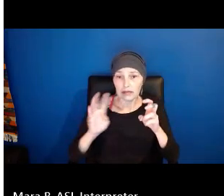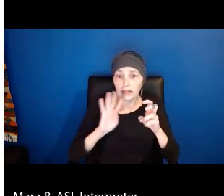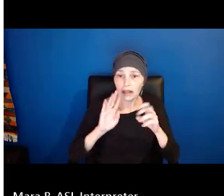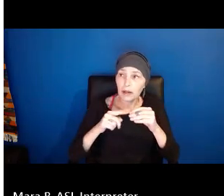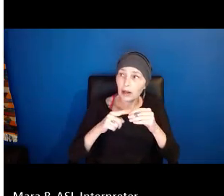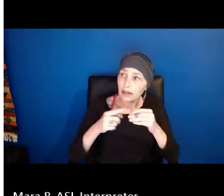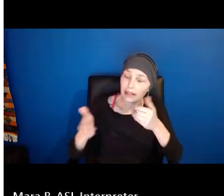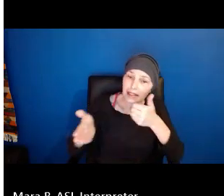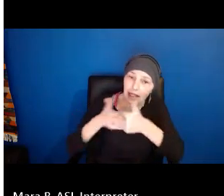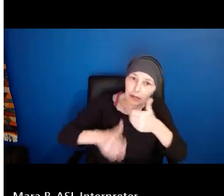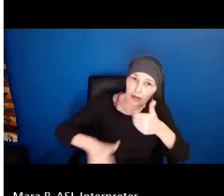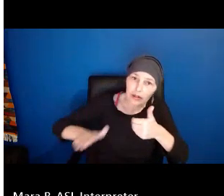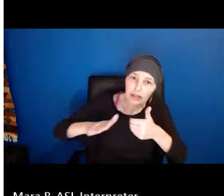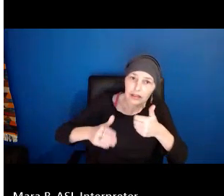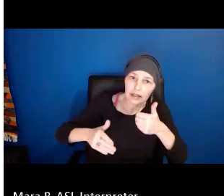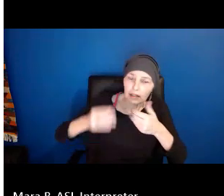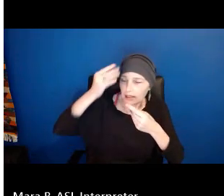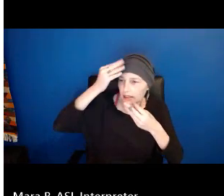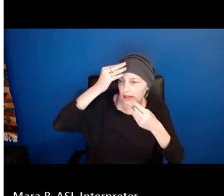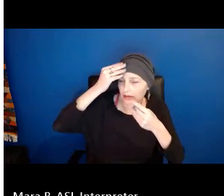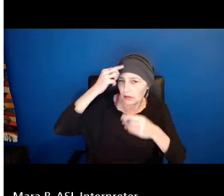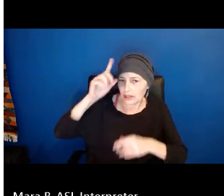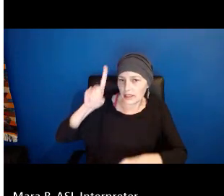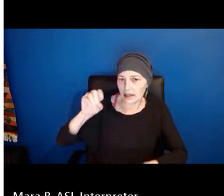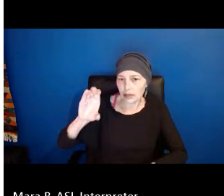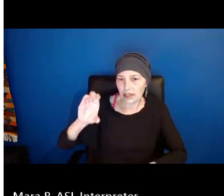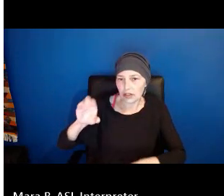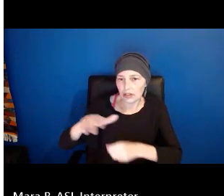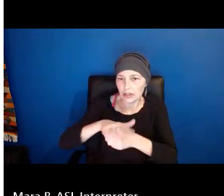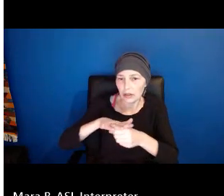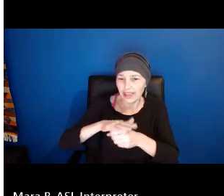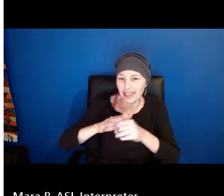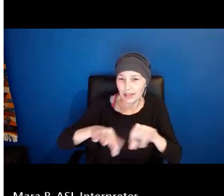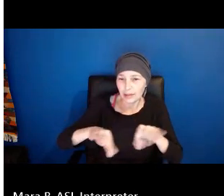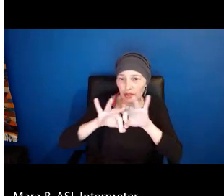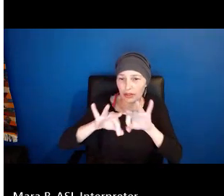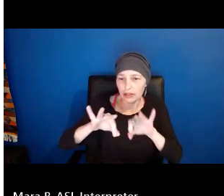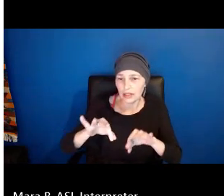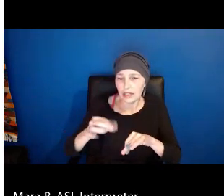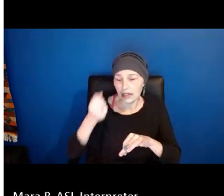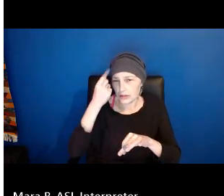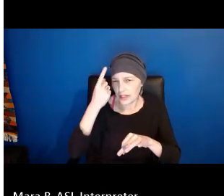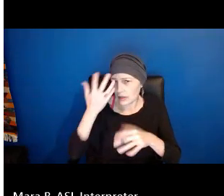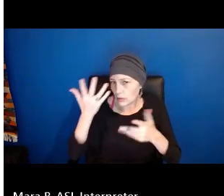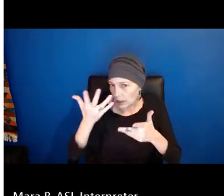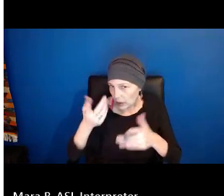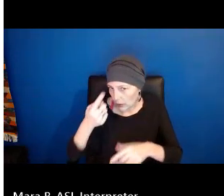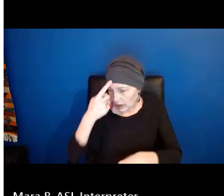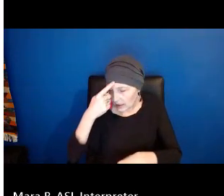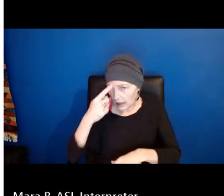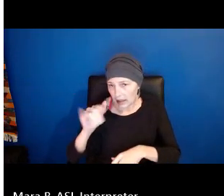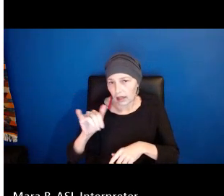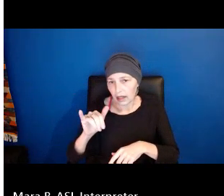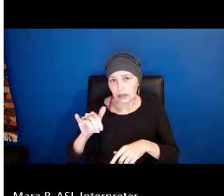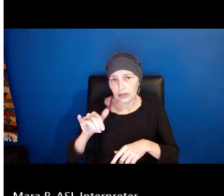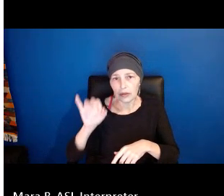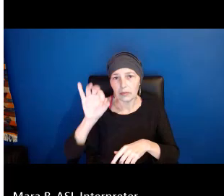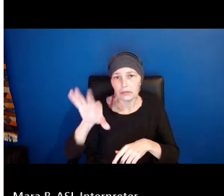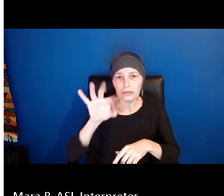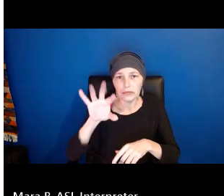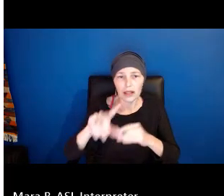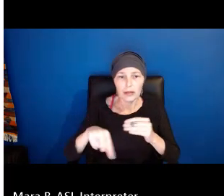for decarbonization zones. Very important to understand what you think about that. Input on local environmental